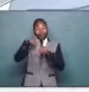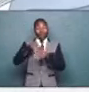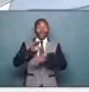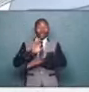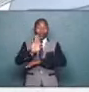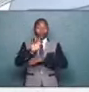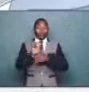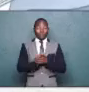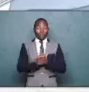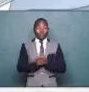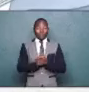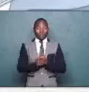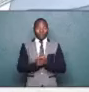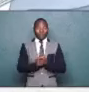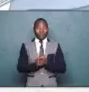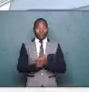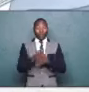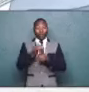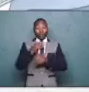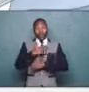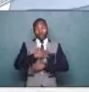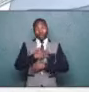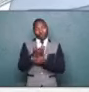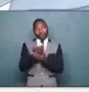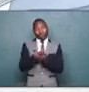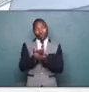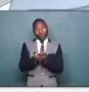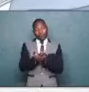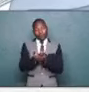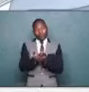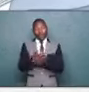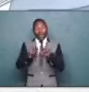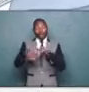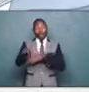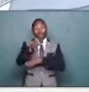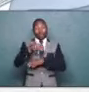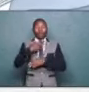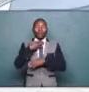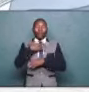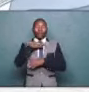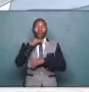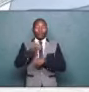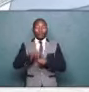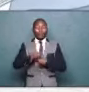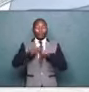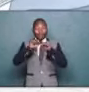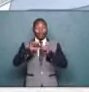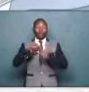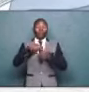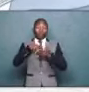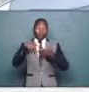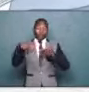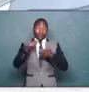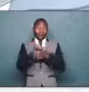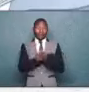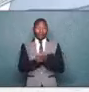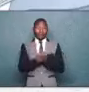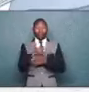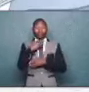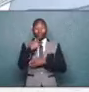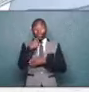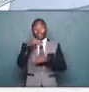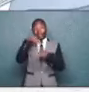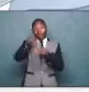vote. The Commission is calling upon all eligible Malawians to prepare for the voter registration